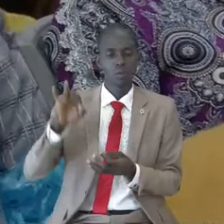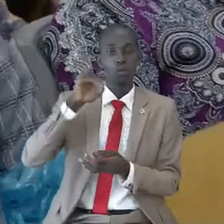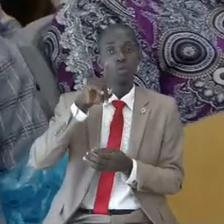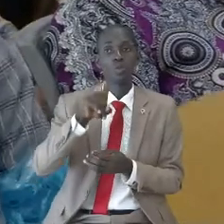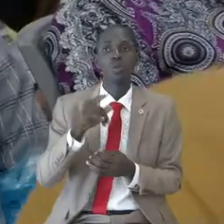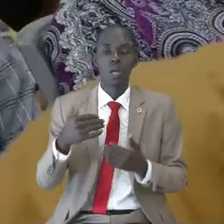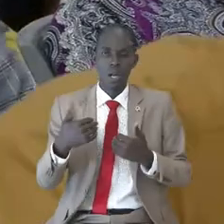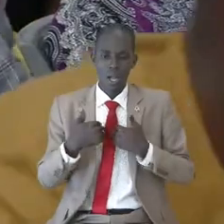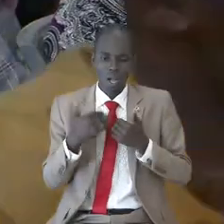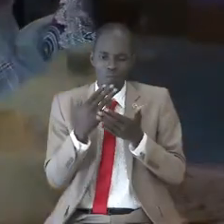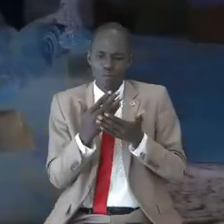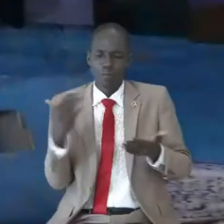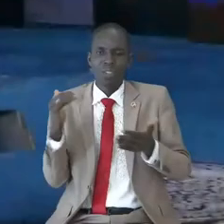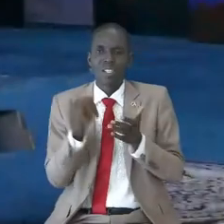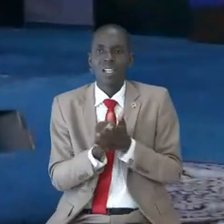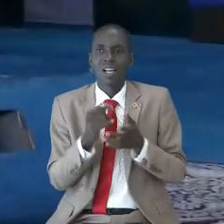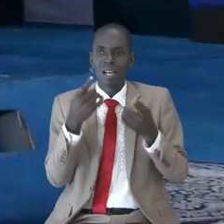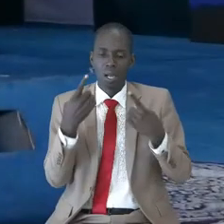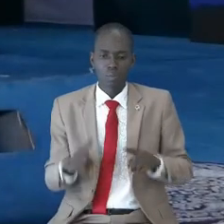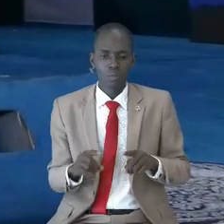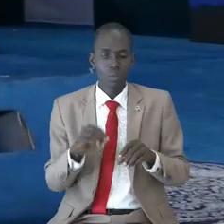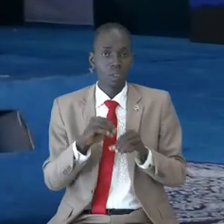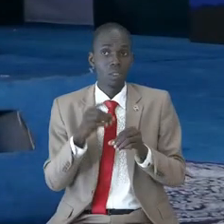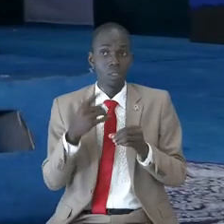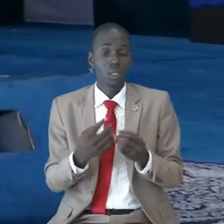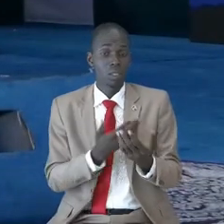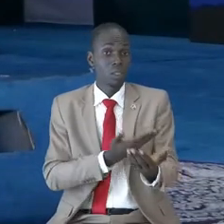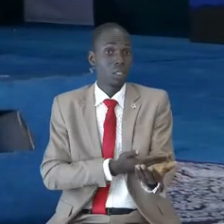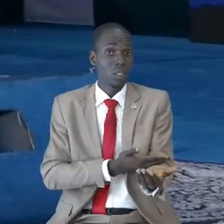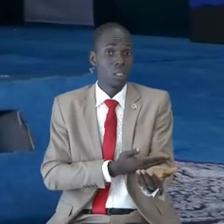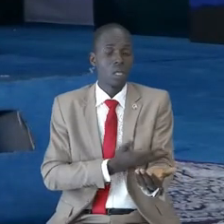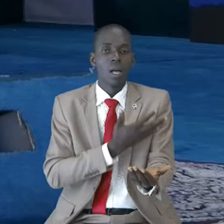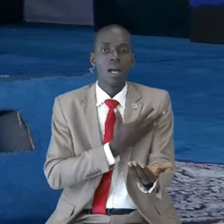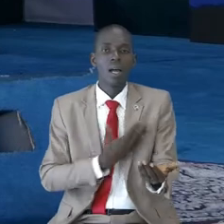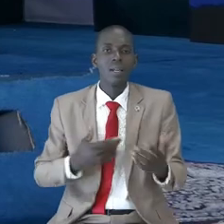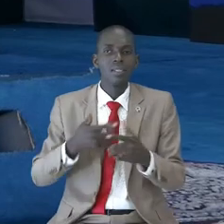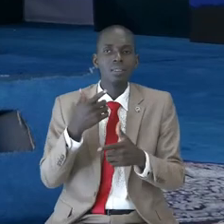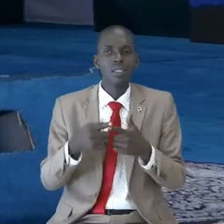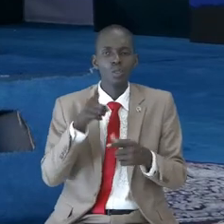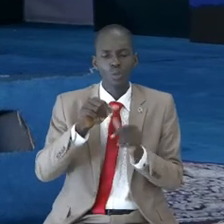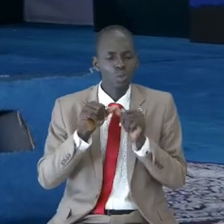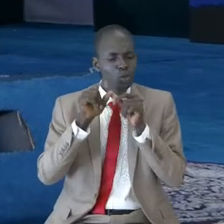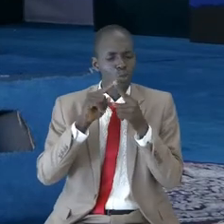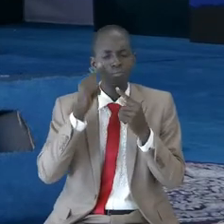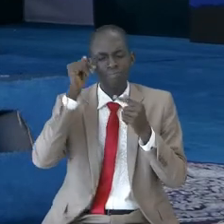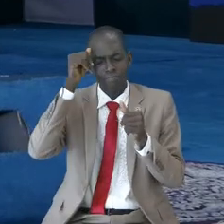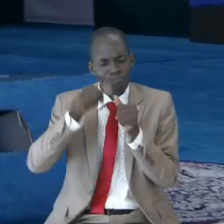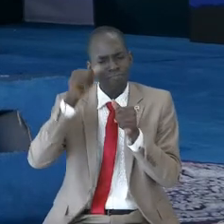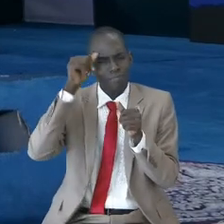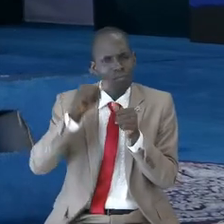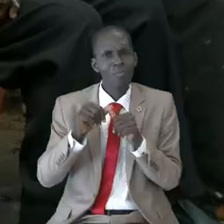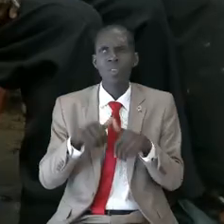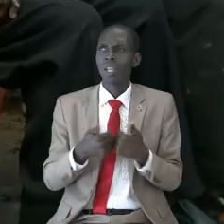have something that happened during the day. And then you keep on remembering that. Why did I